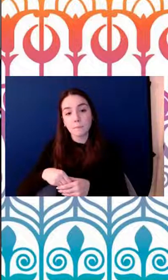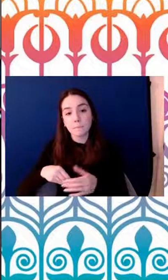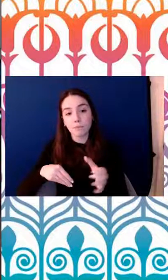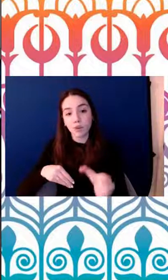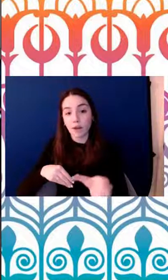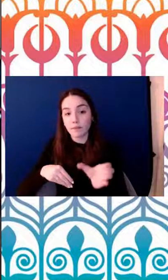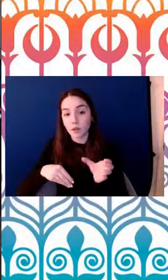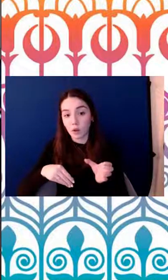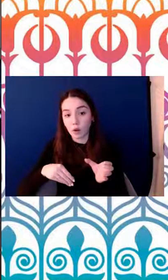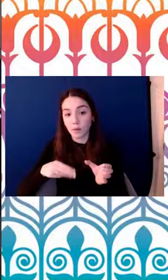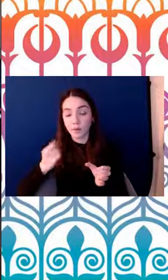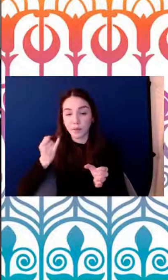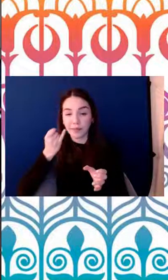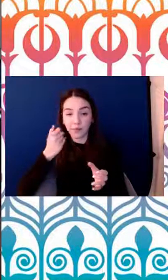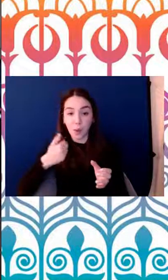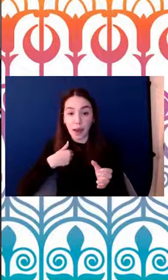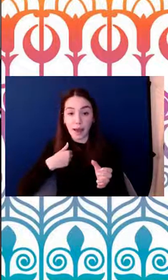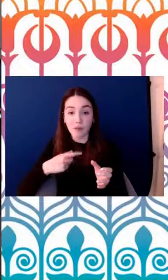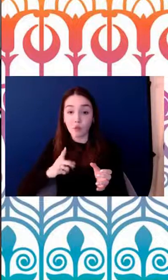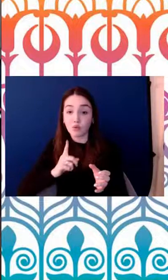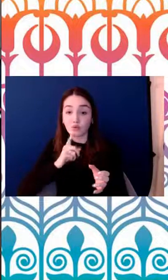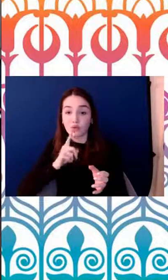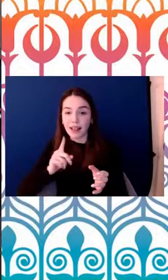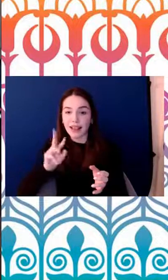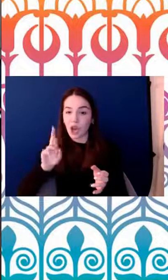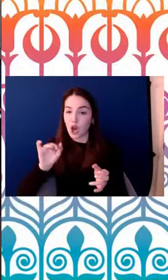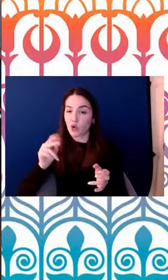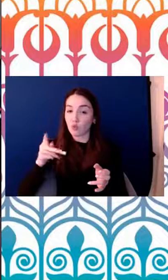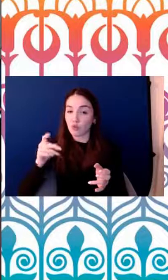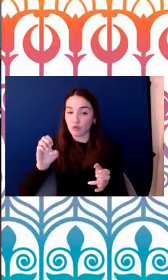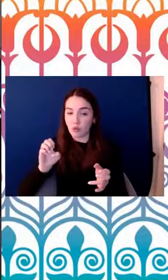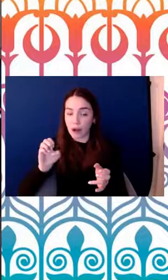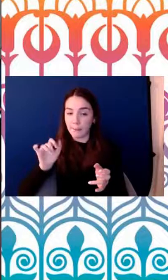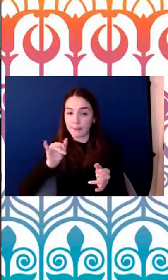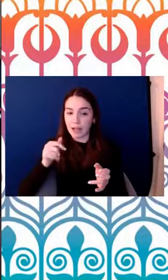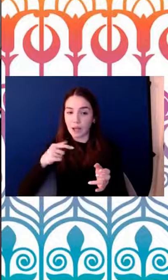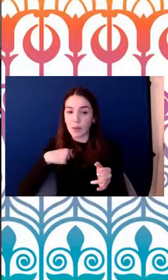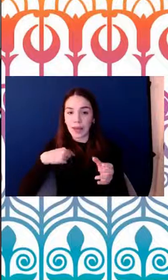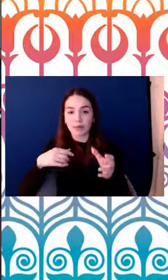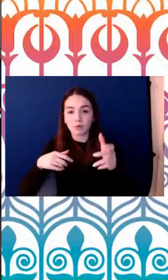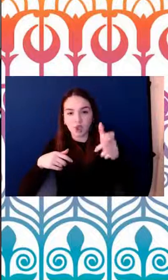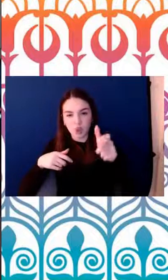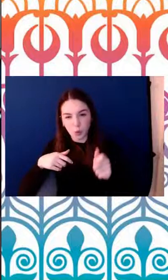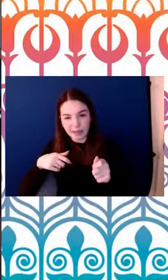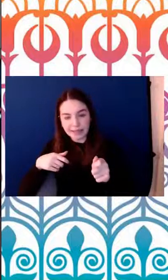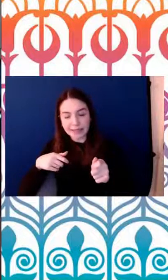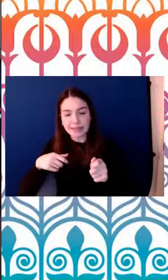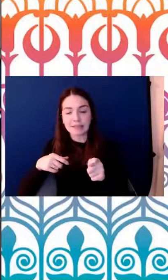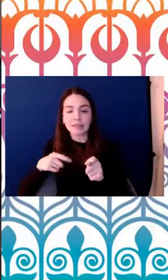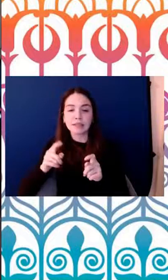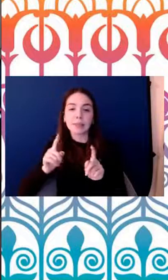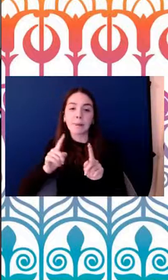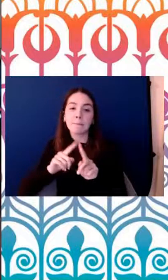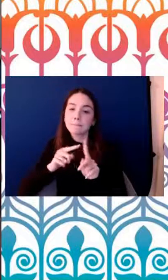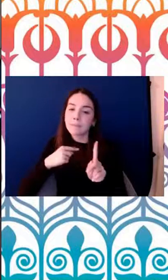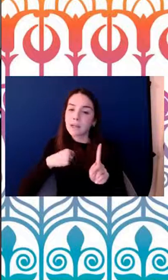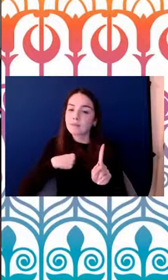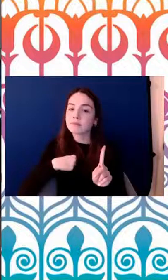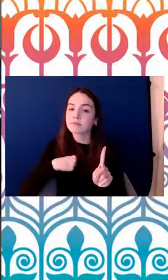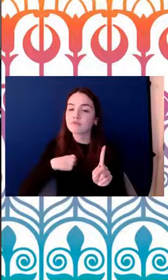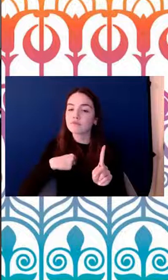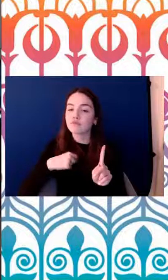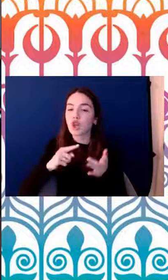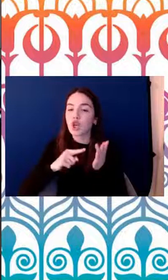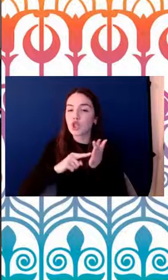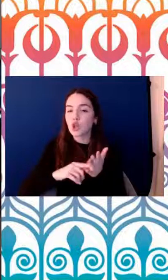ripe one like me, you can kind of hack the system and just squeeze it and it pops out. But I'm going to pretend that we need a little help, and I'm going to show